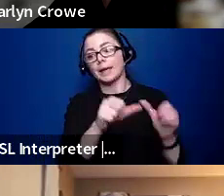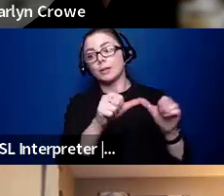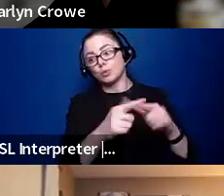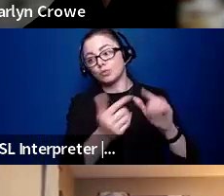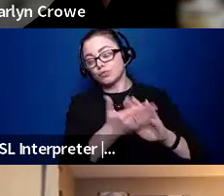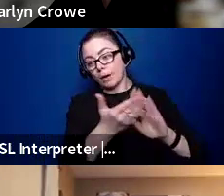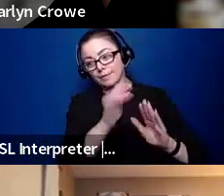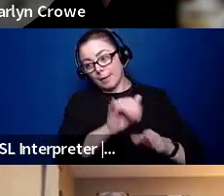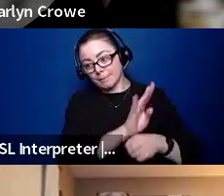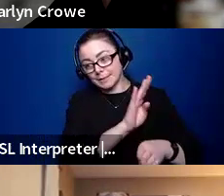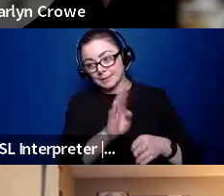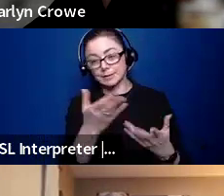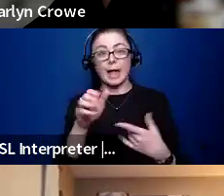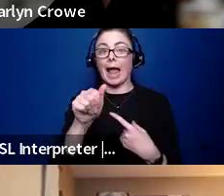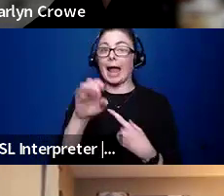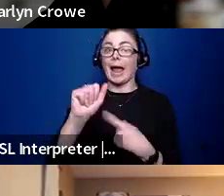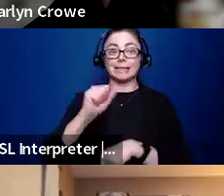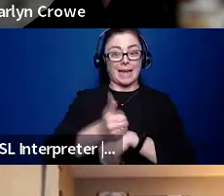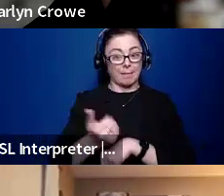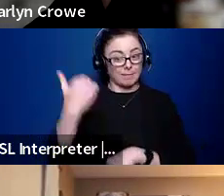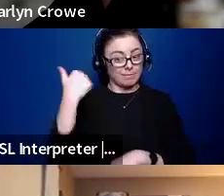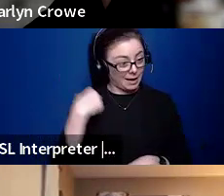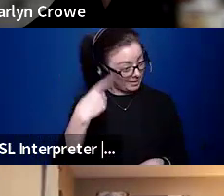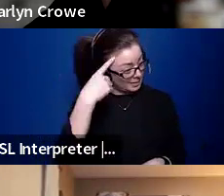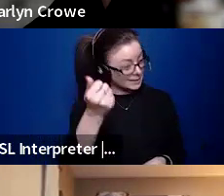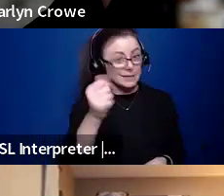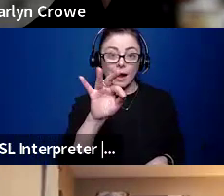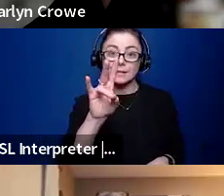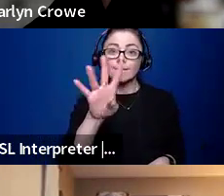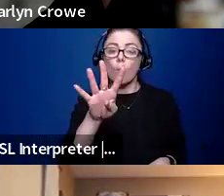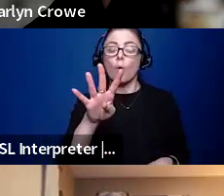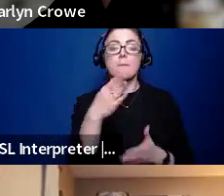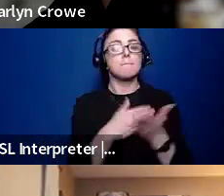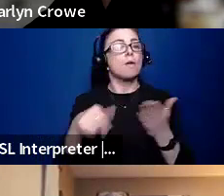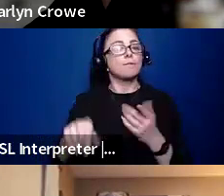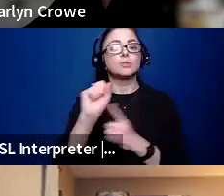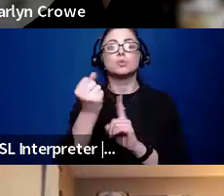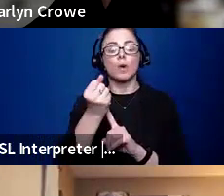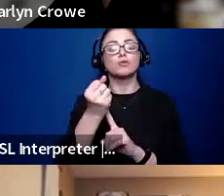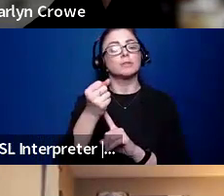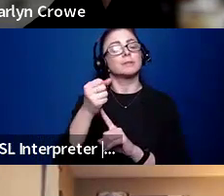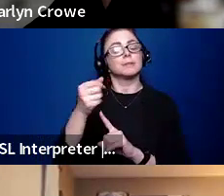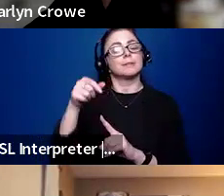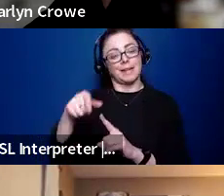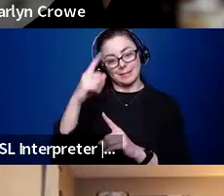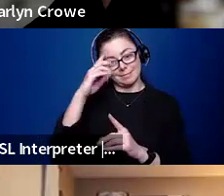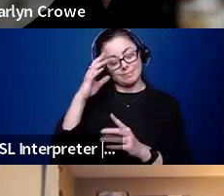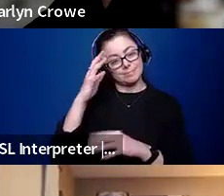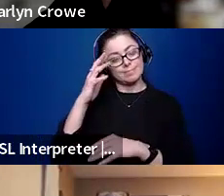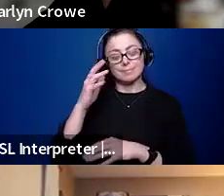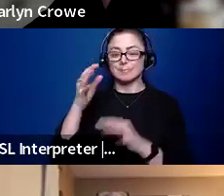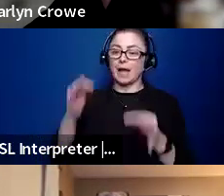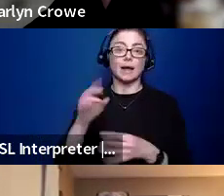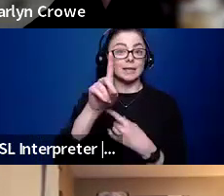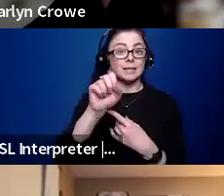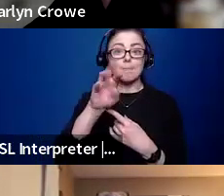business. When the AEAs were established back in, I think, 1974, part of this situation was they decided, number one, they exempted Des Moines totally